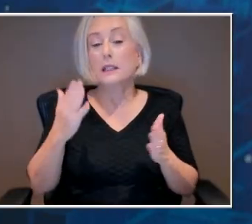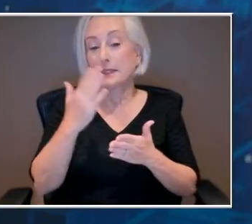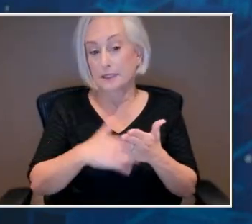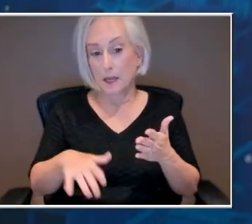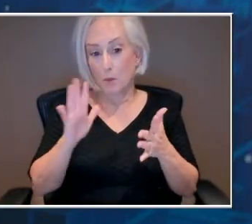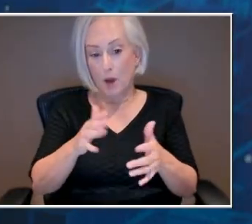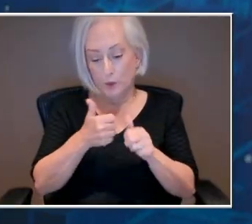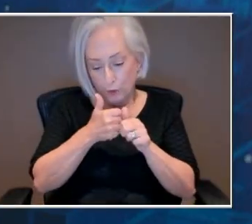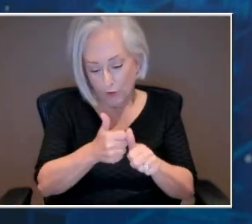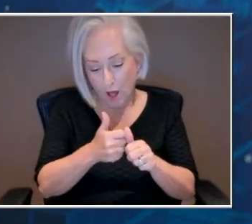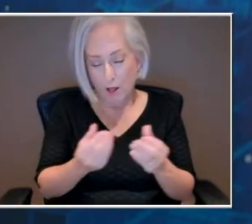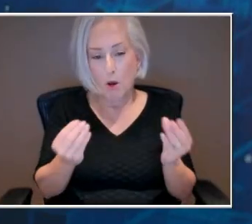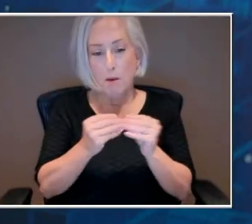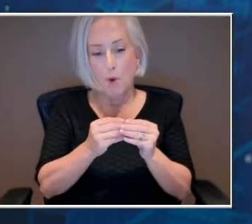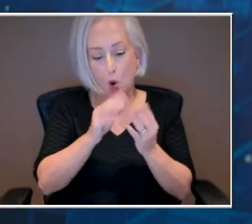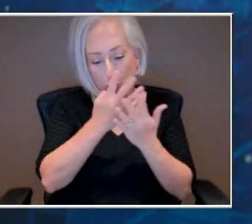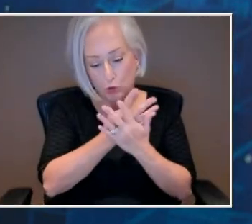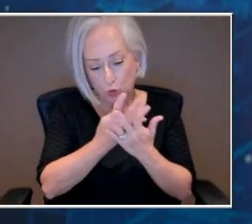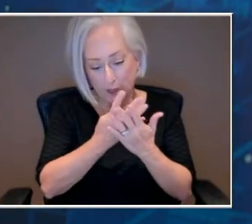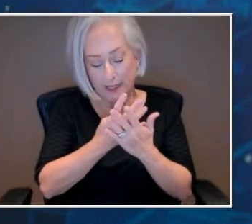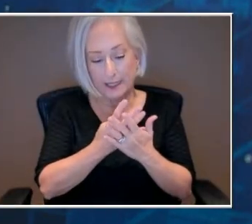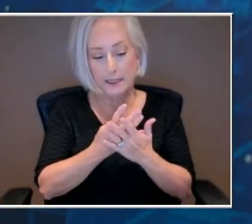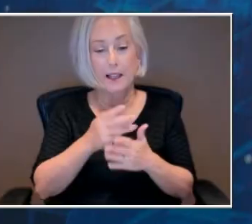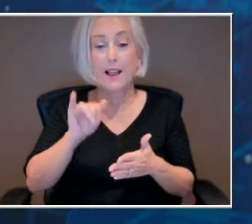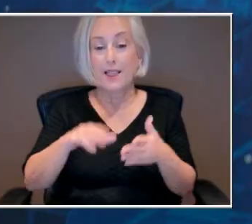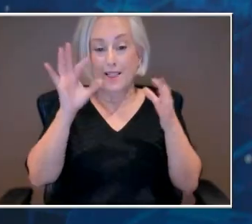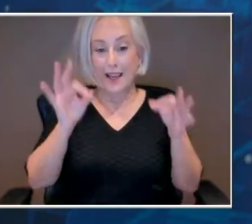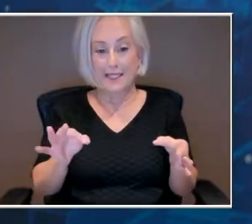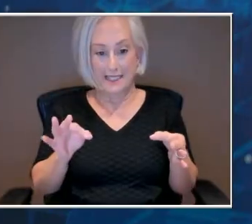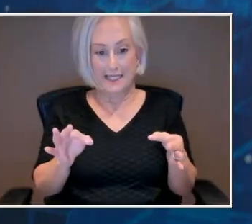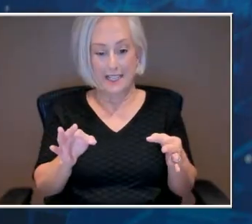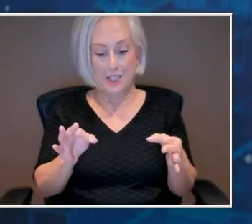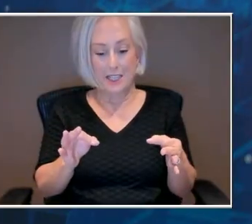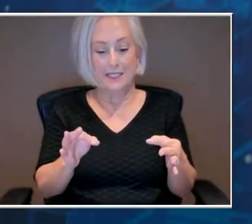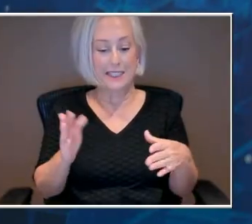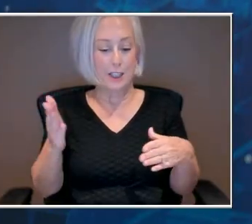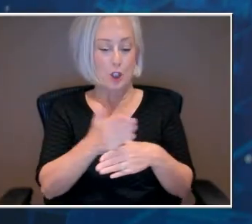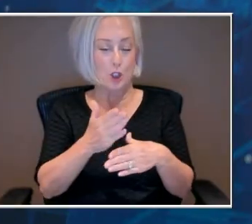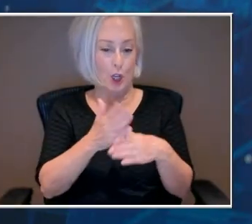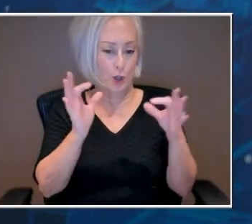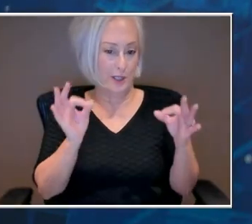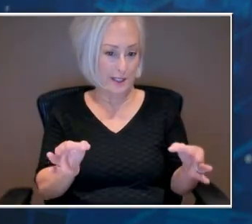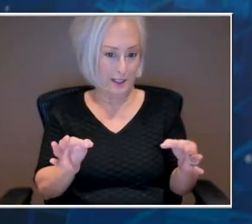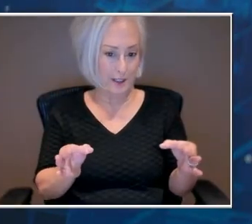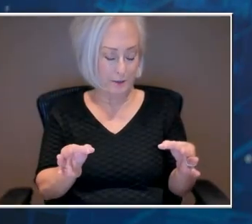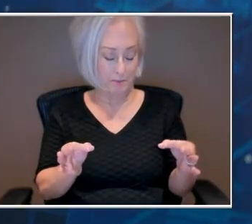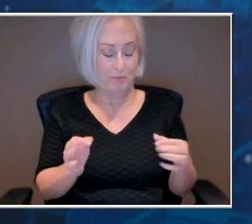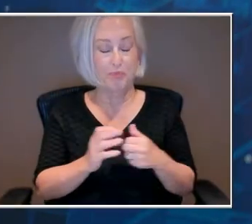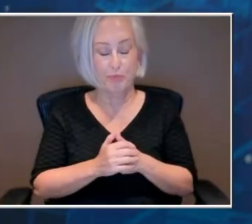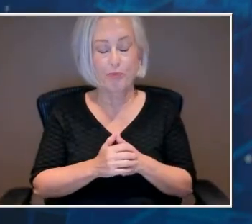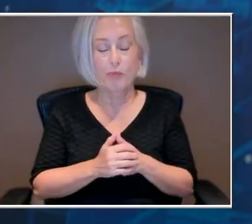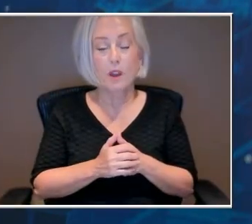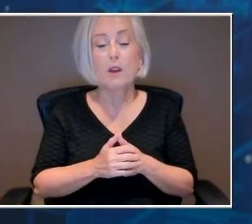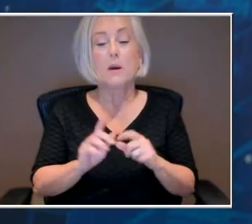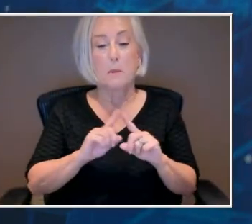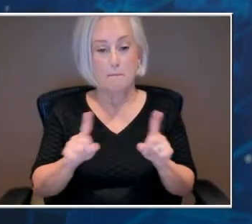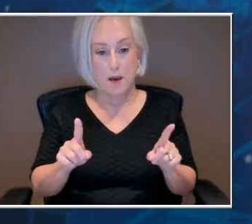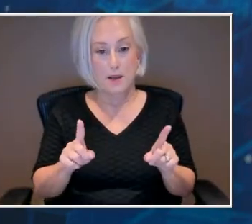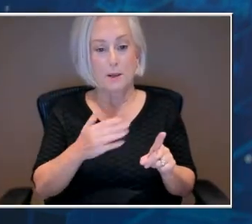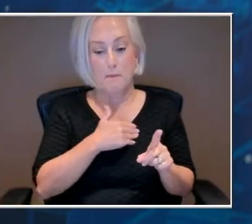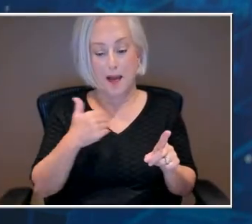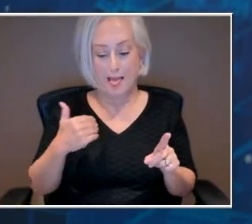screening. So that decision is a little bit shared decision making, but certainly the bilateral mastectomy helps to lower the risk of a